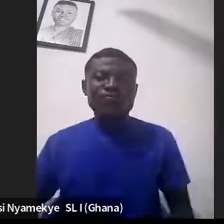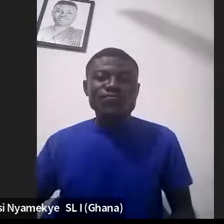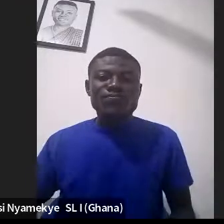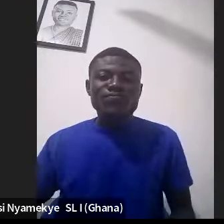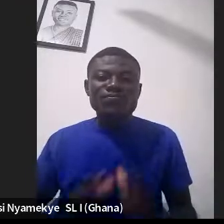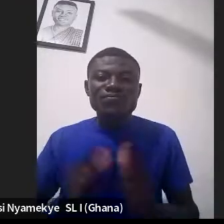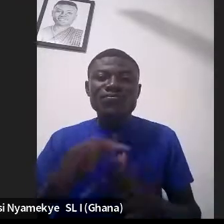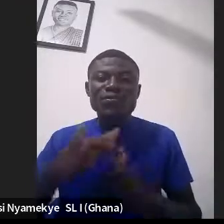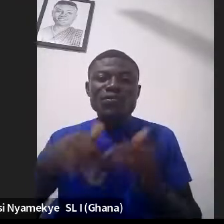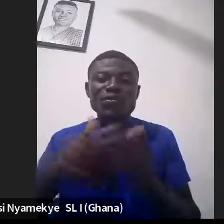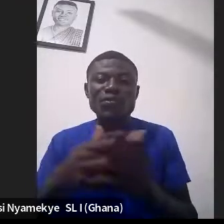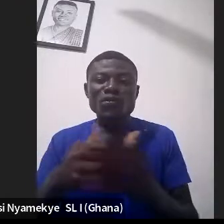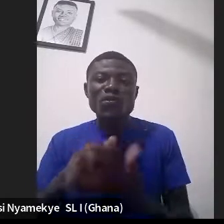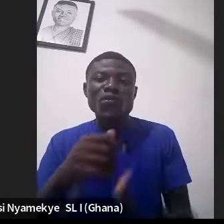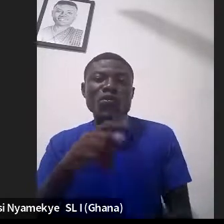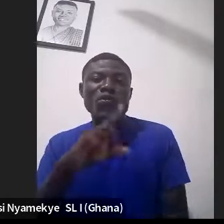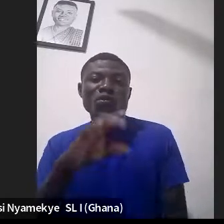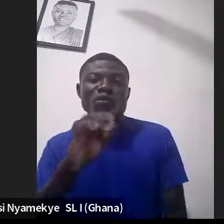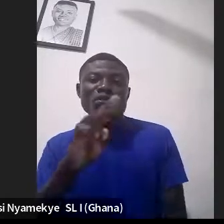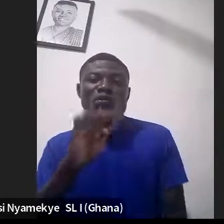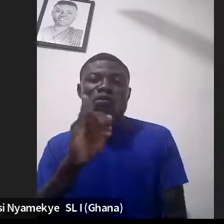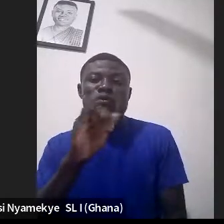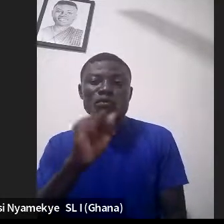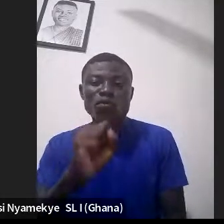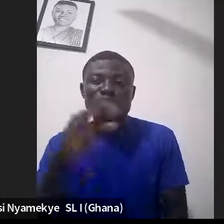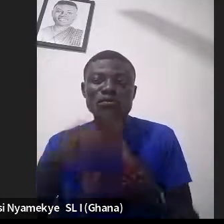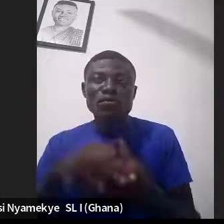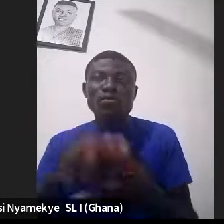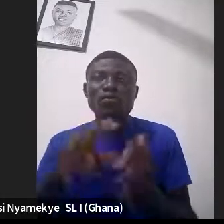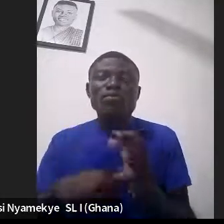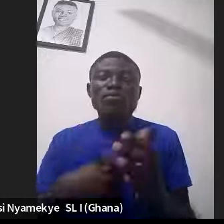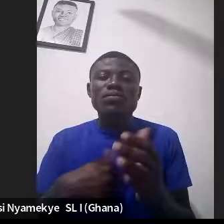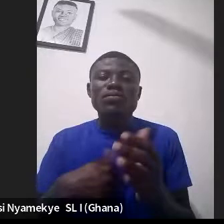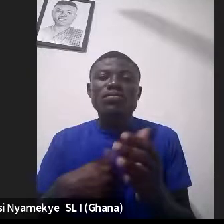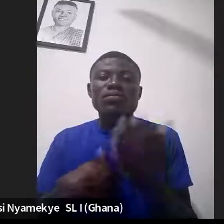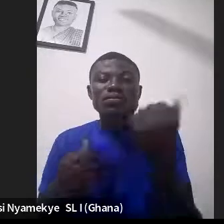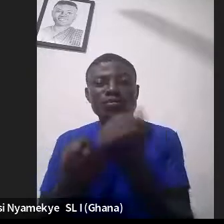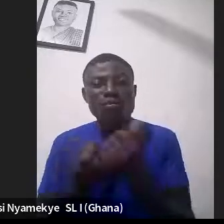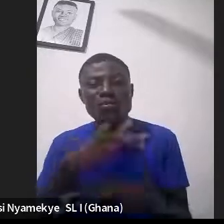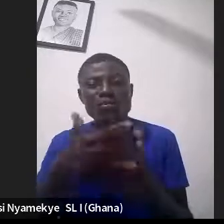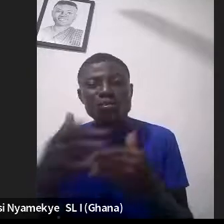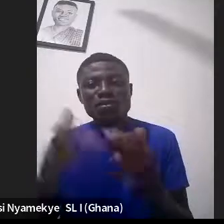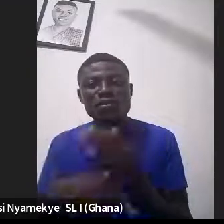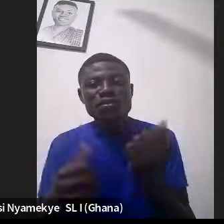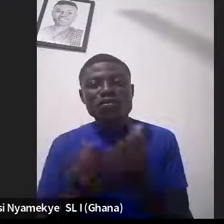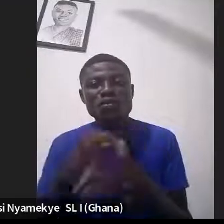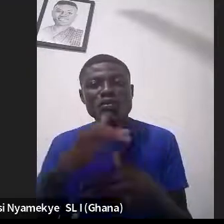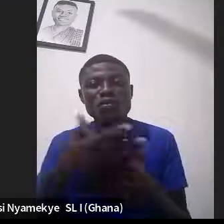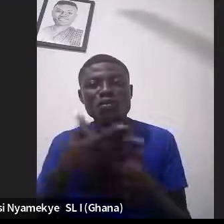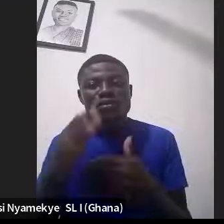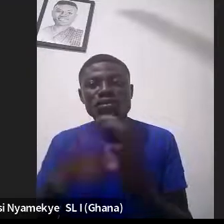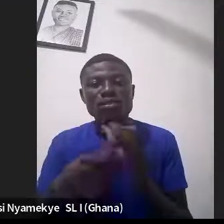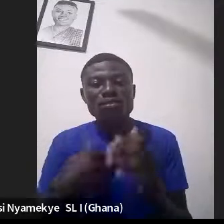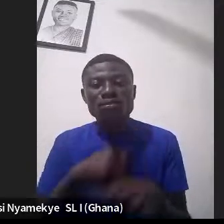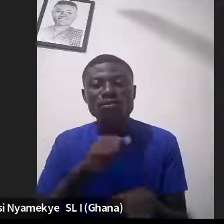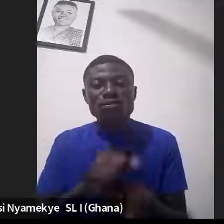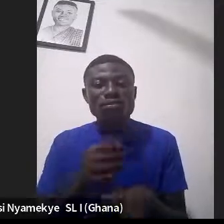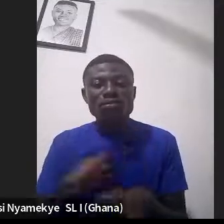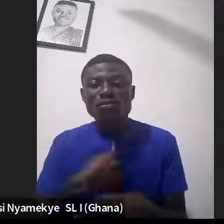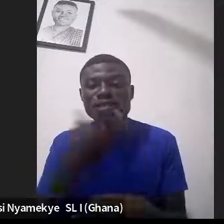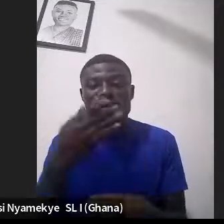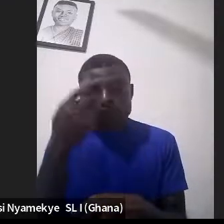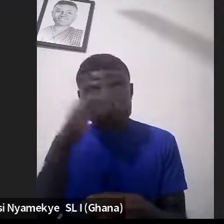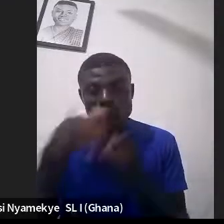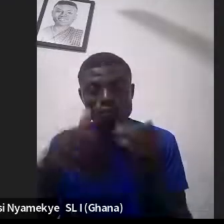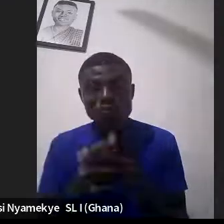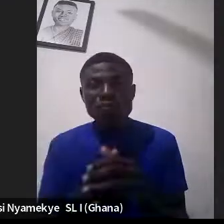to Louis, who also joined the call to support you and to support the cause. We are very grateful.